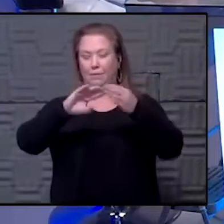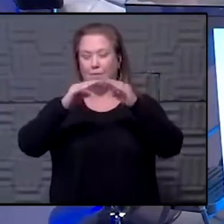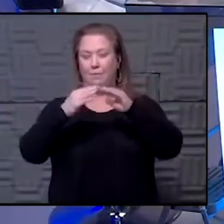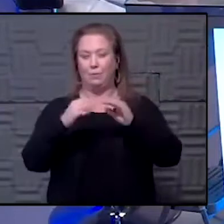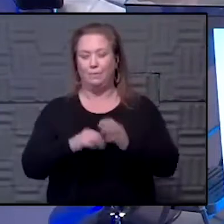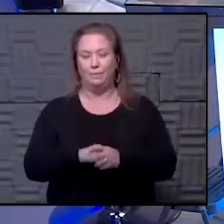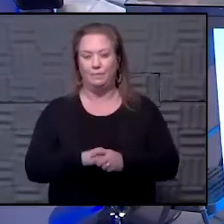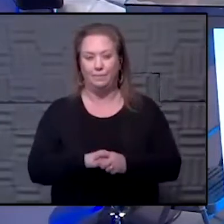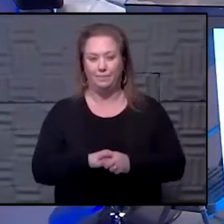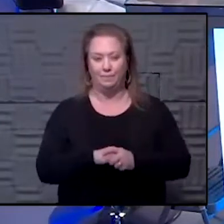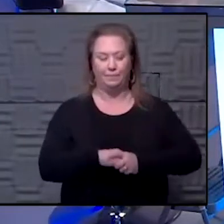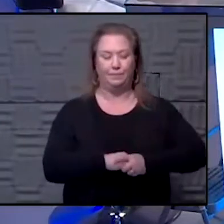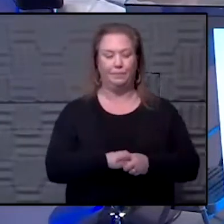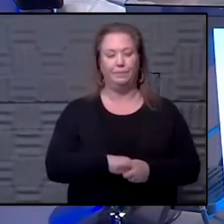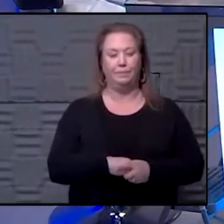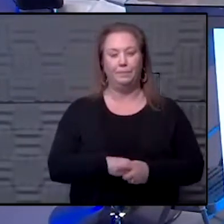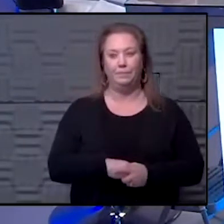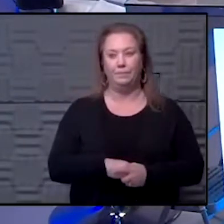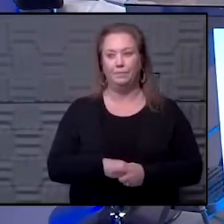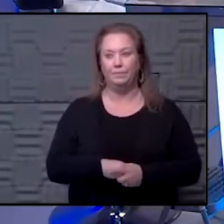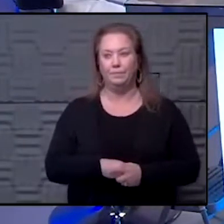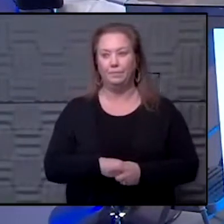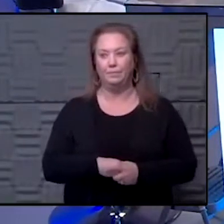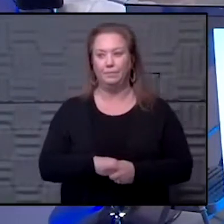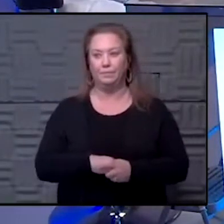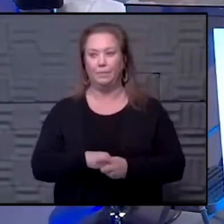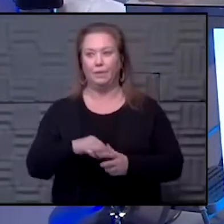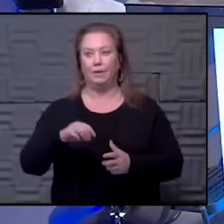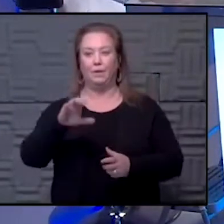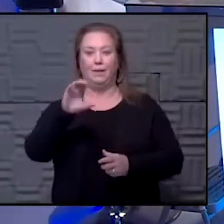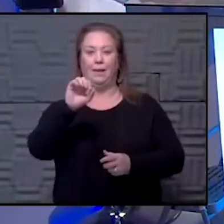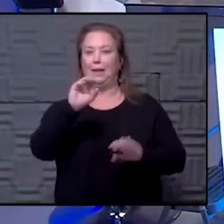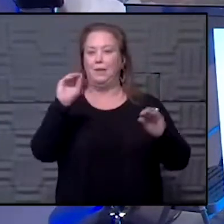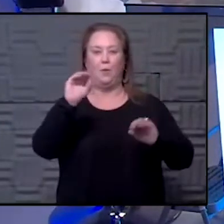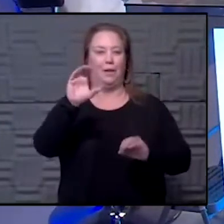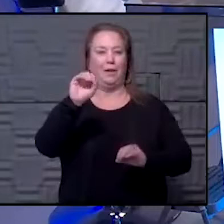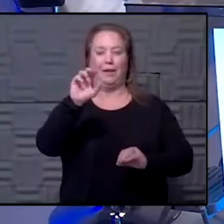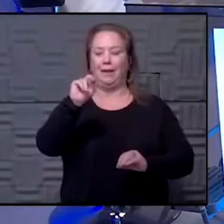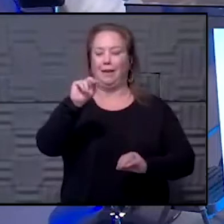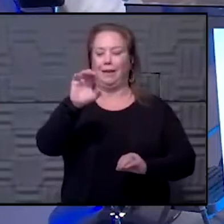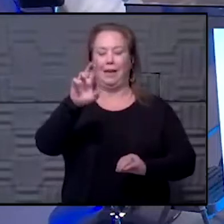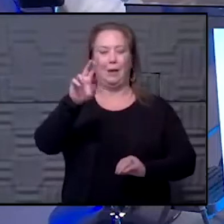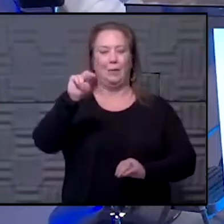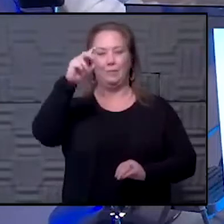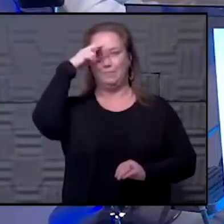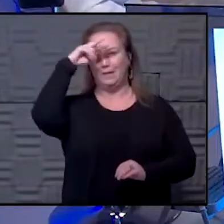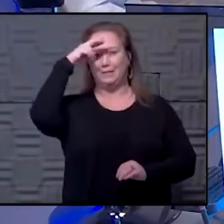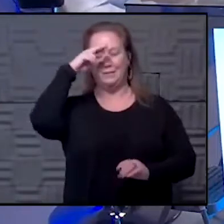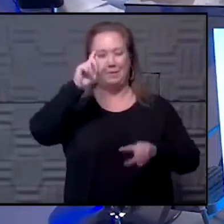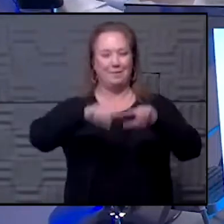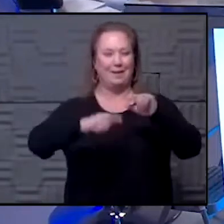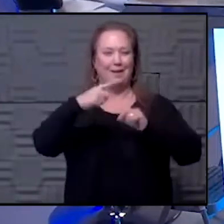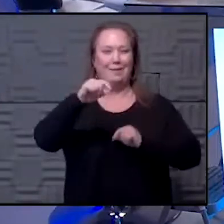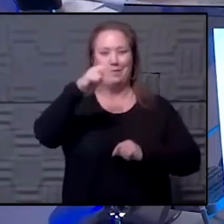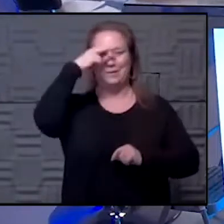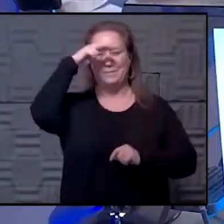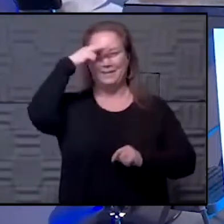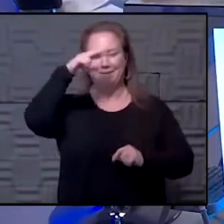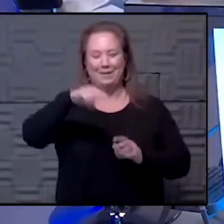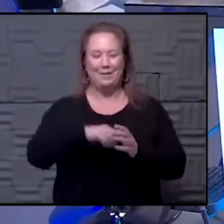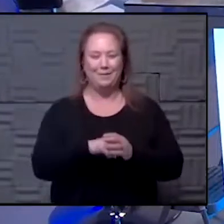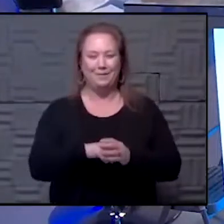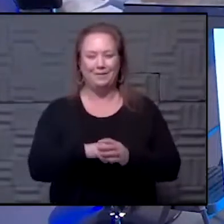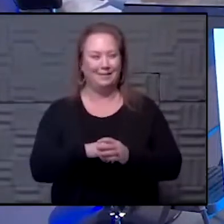questions? Hearing Not none. everyone can go to Cancun. Yeah. Whoa, there we go. All